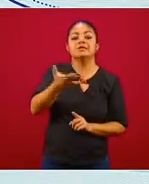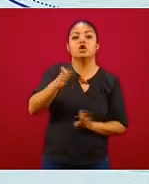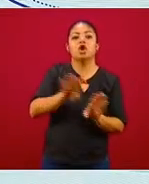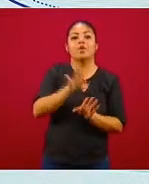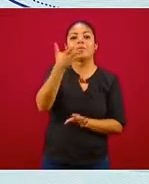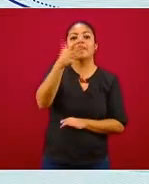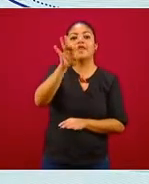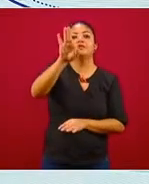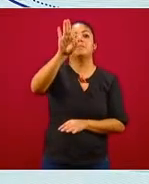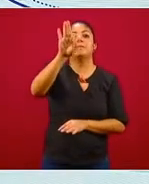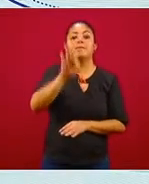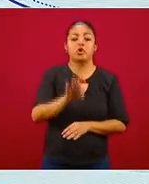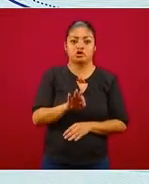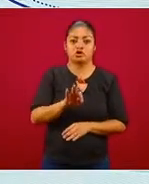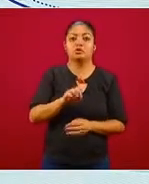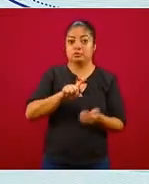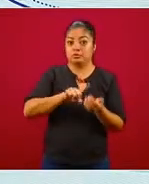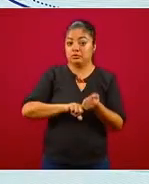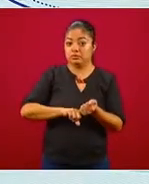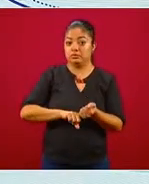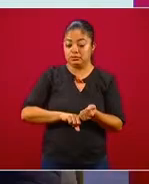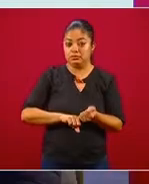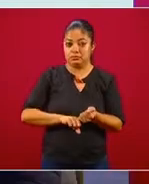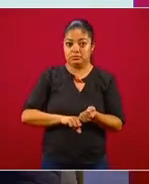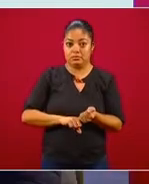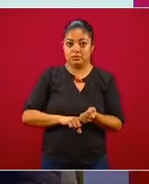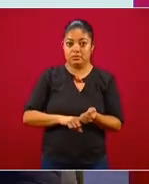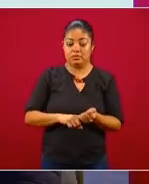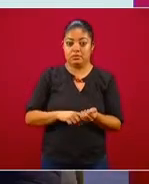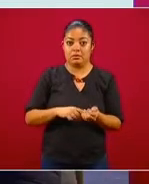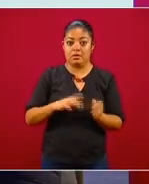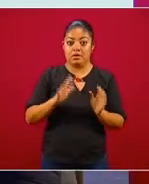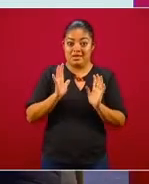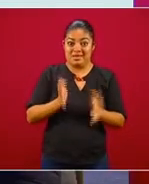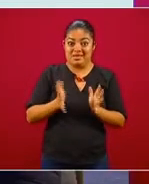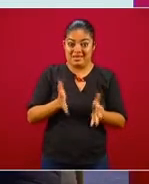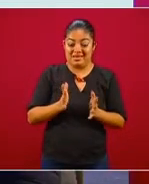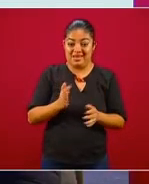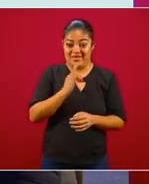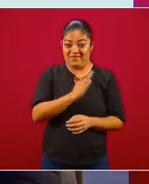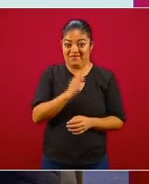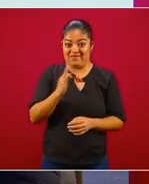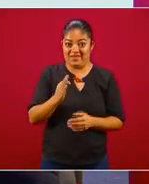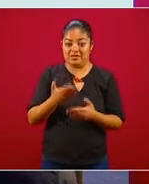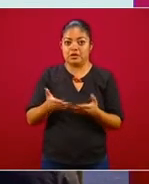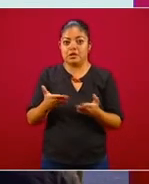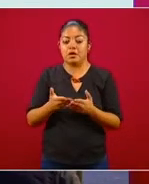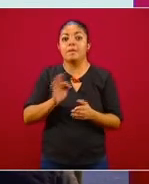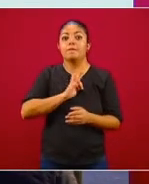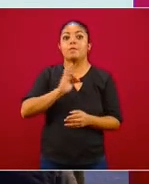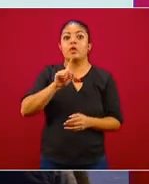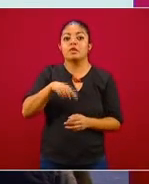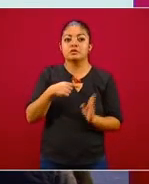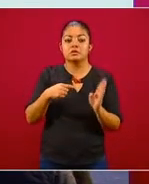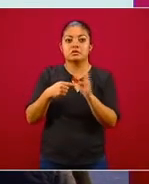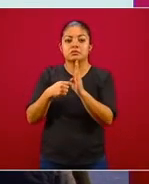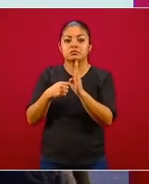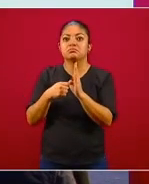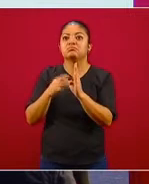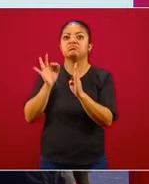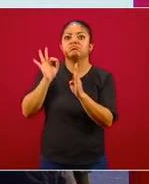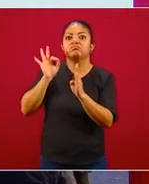represents de que los casos registrados en la fecha correspondiente alcanzaran esa